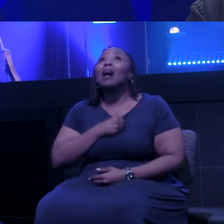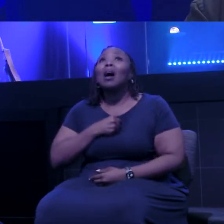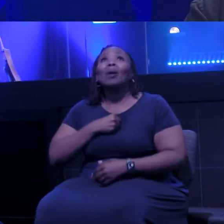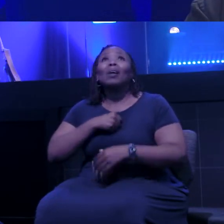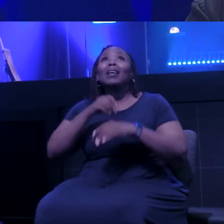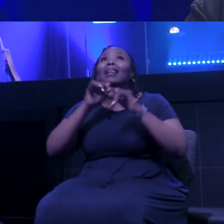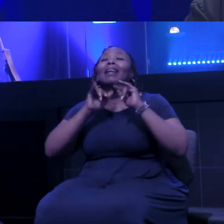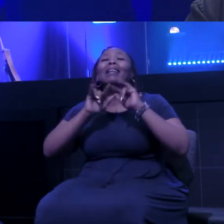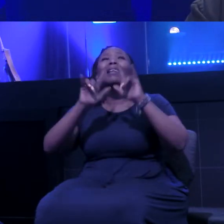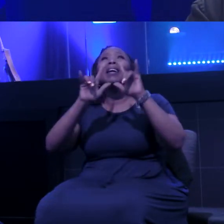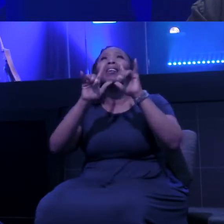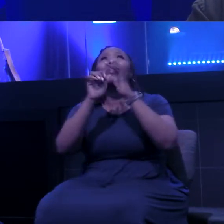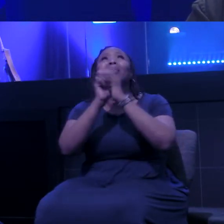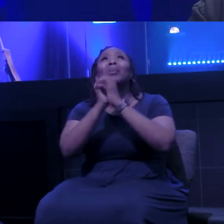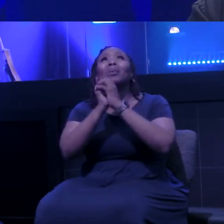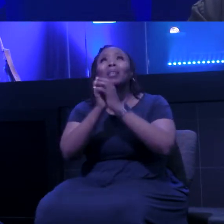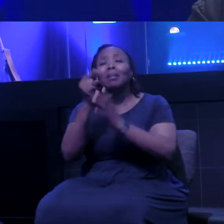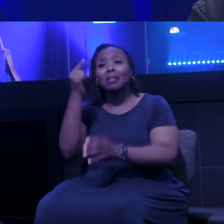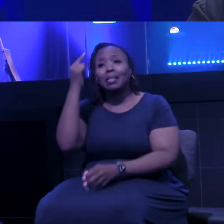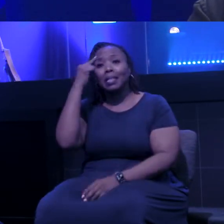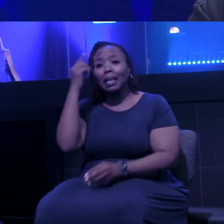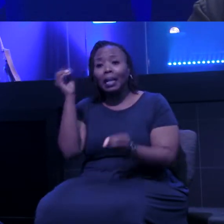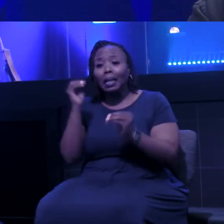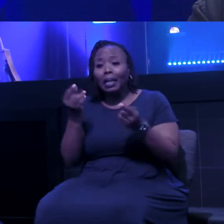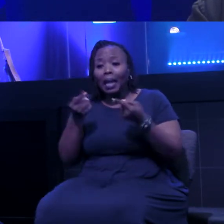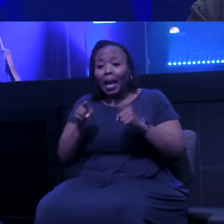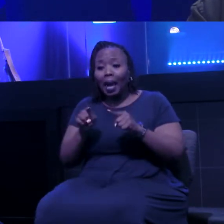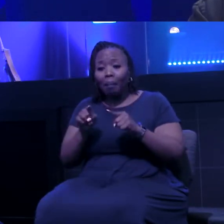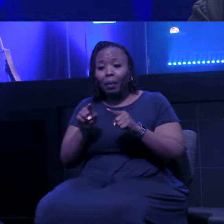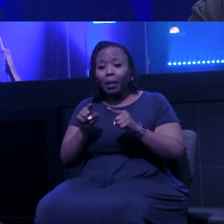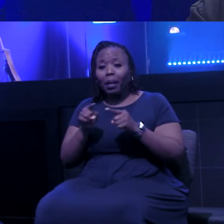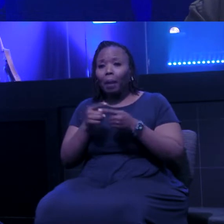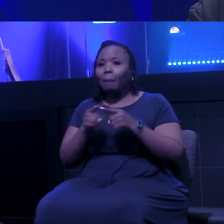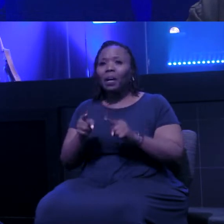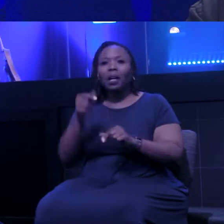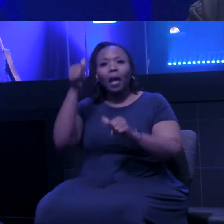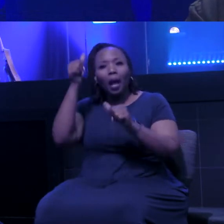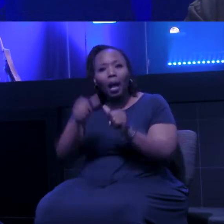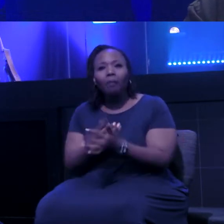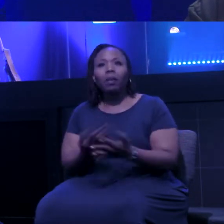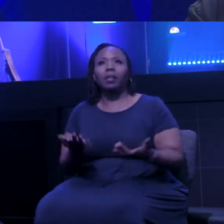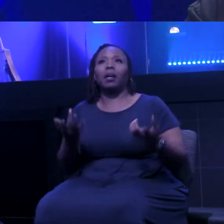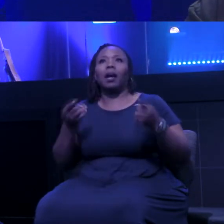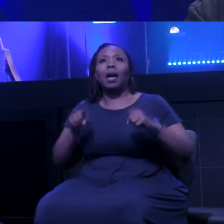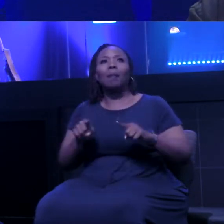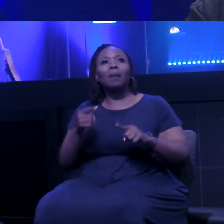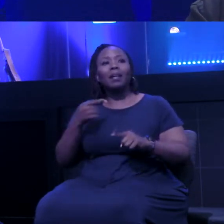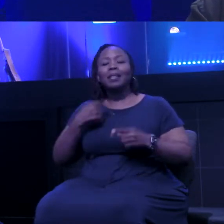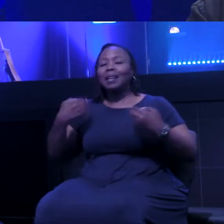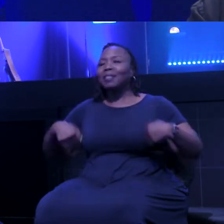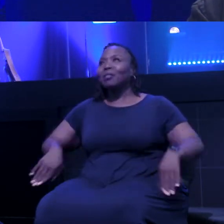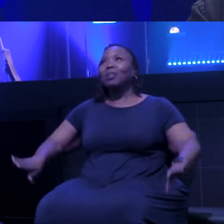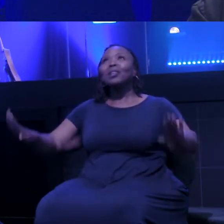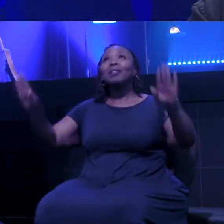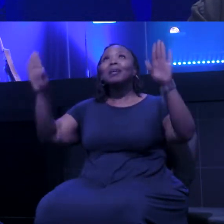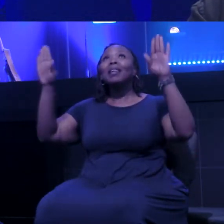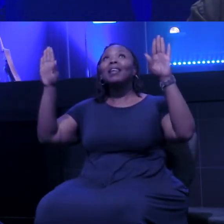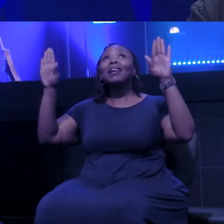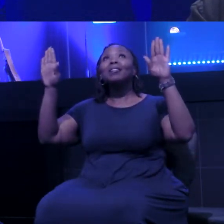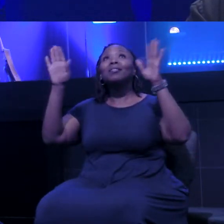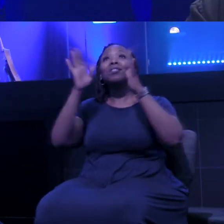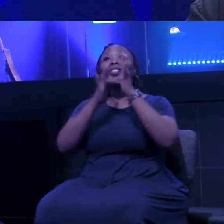just thinking nothing happened that moment, but everything happened because I had surrendered my life to Jesus.